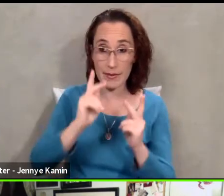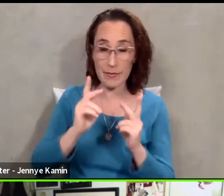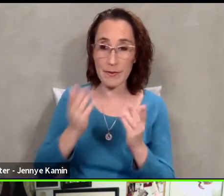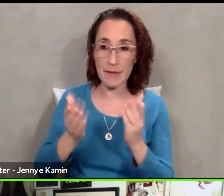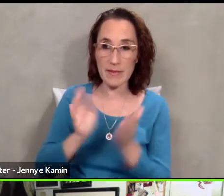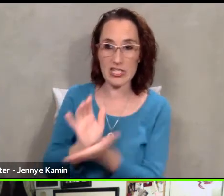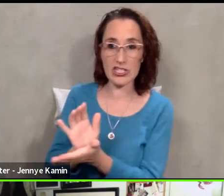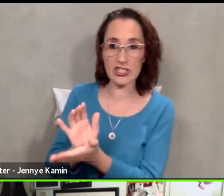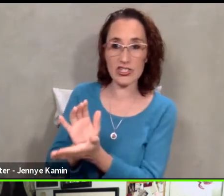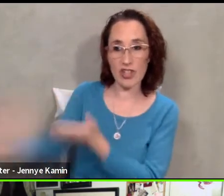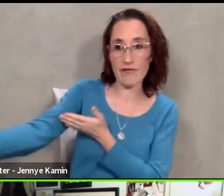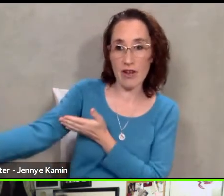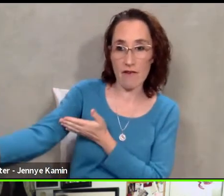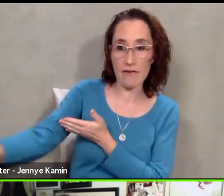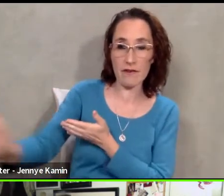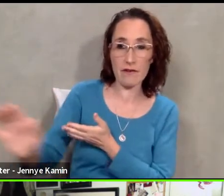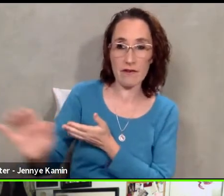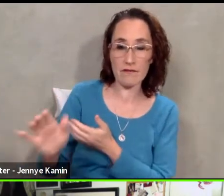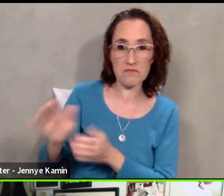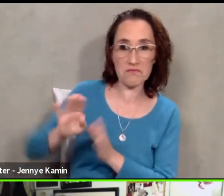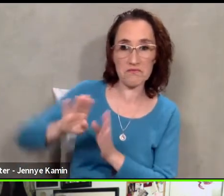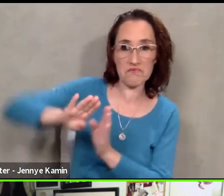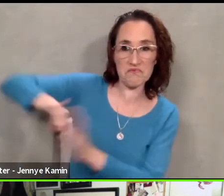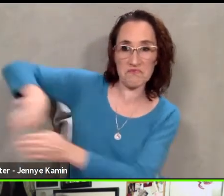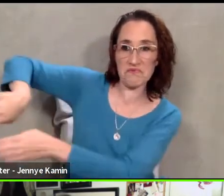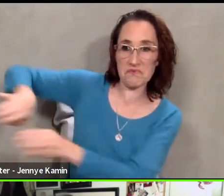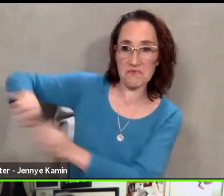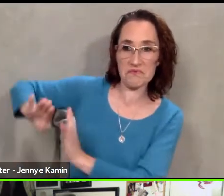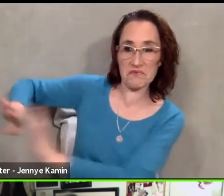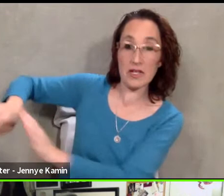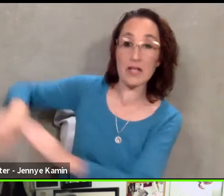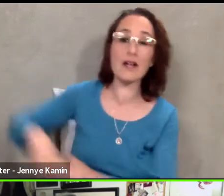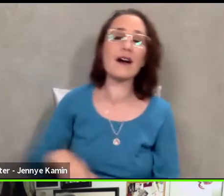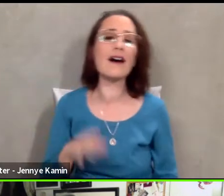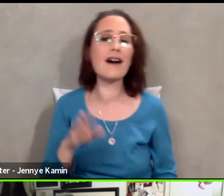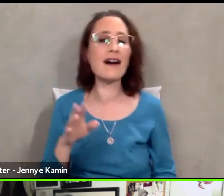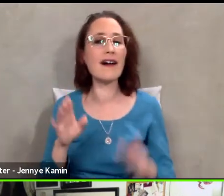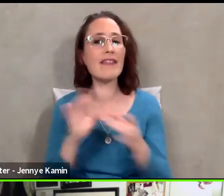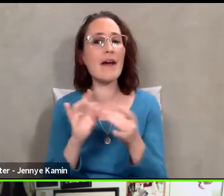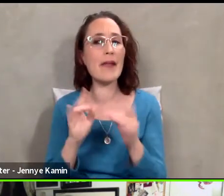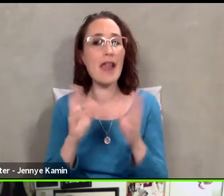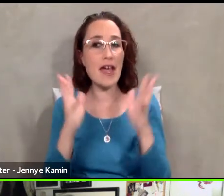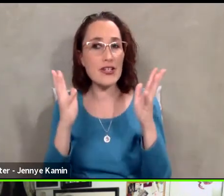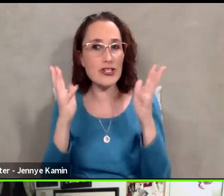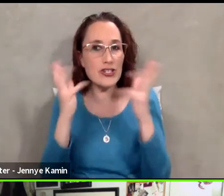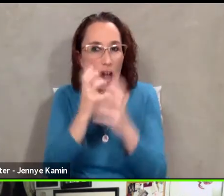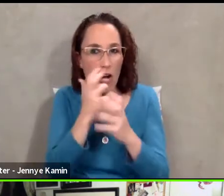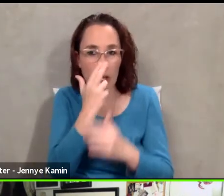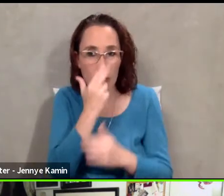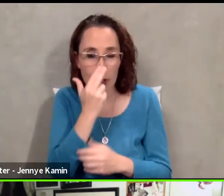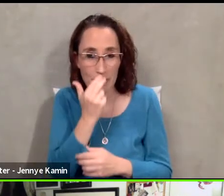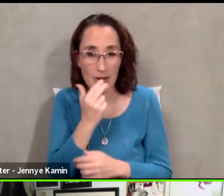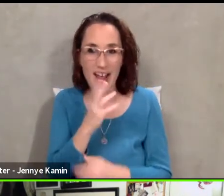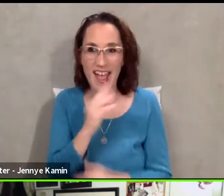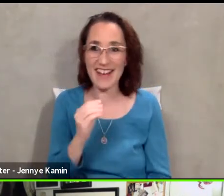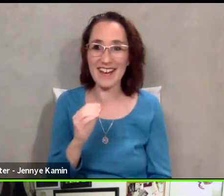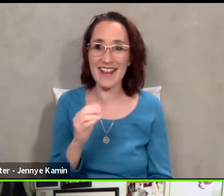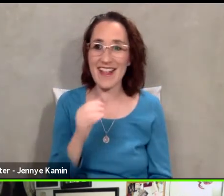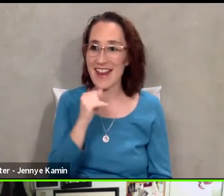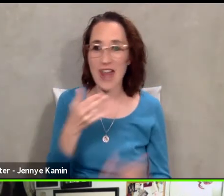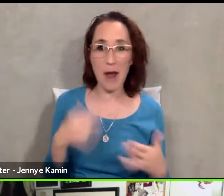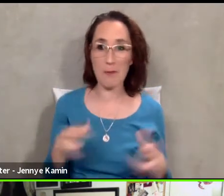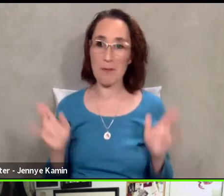margins. And what you said to me also about like dark humor, right? And the impiety of the group, it was something that really resonated with